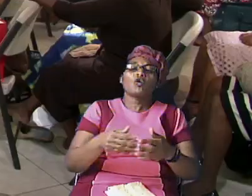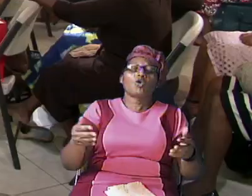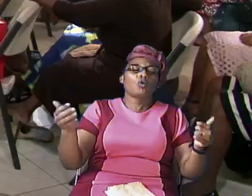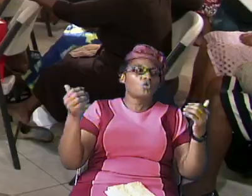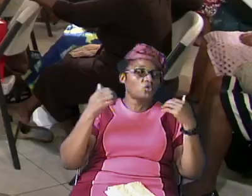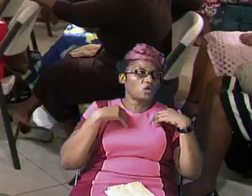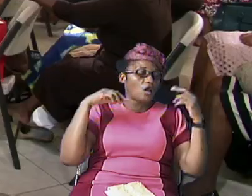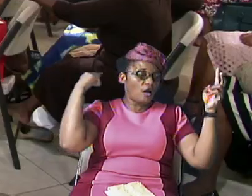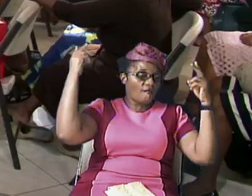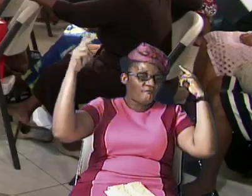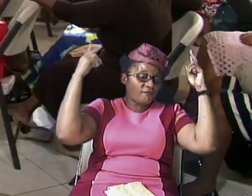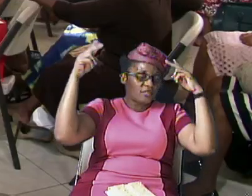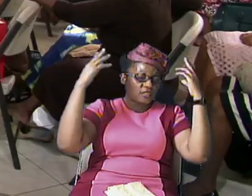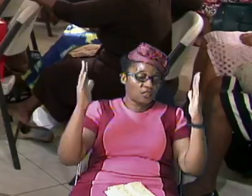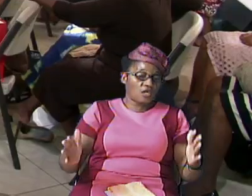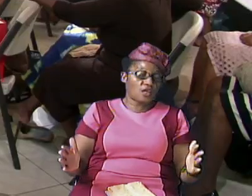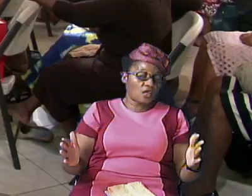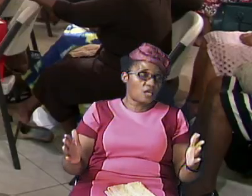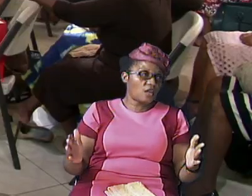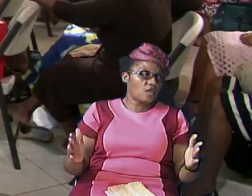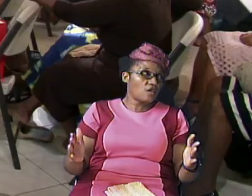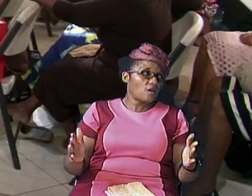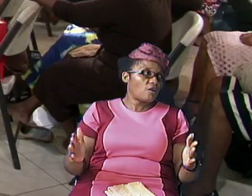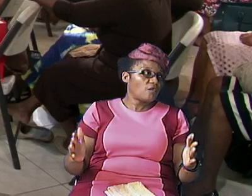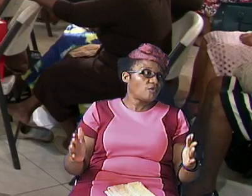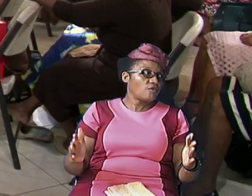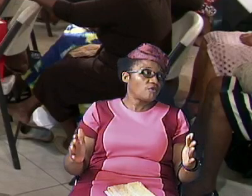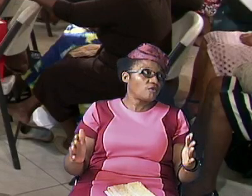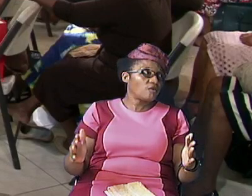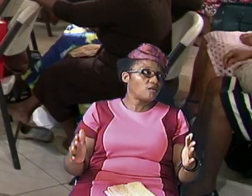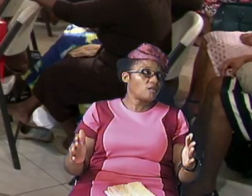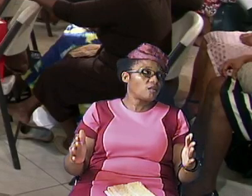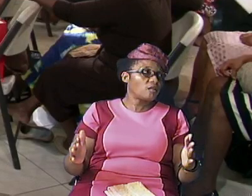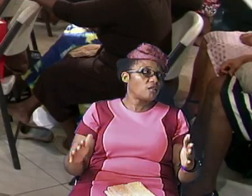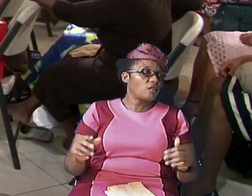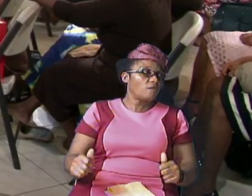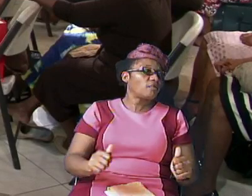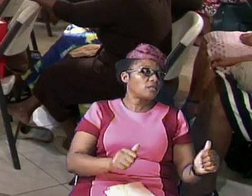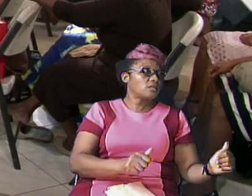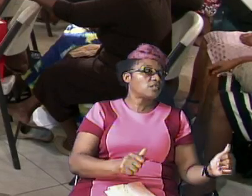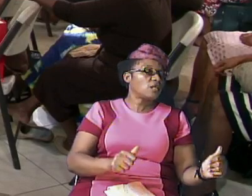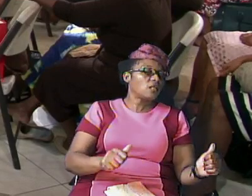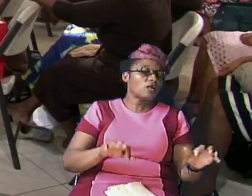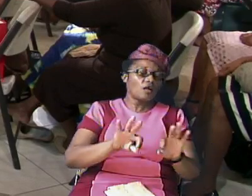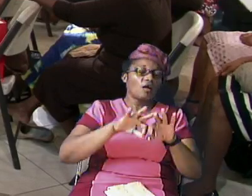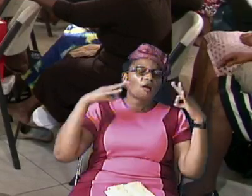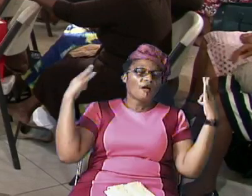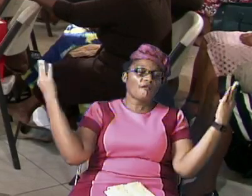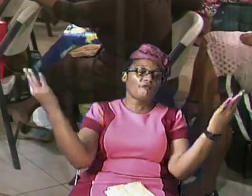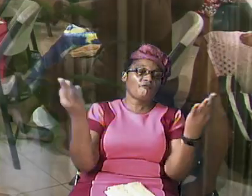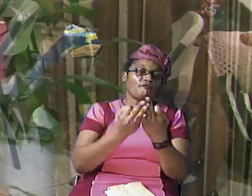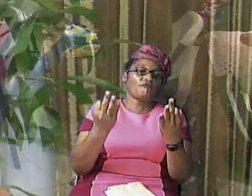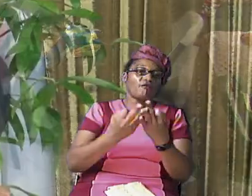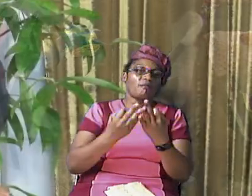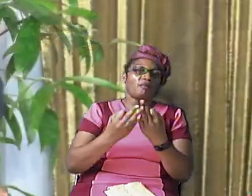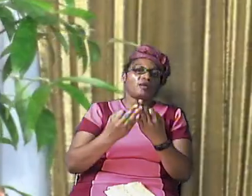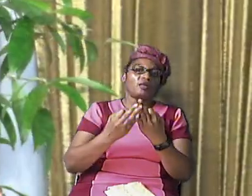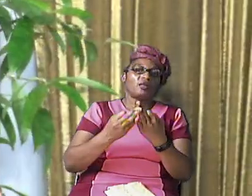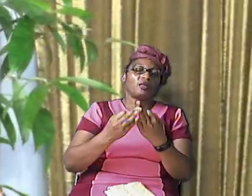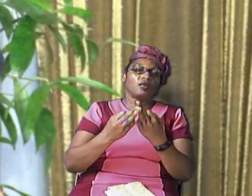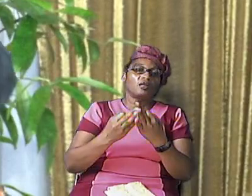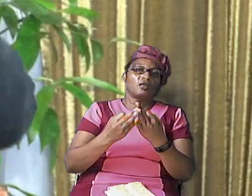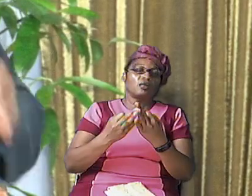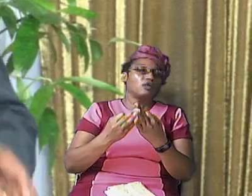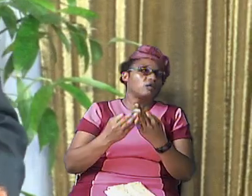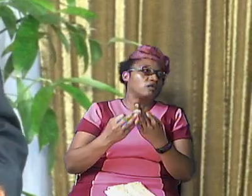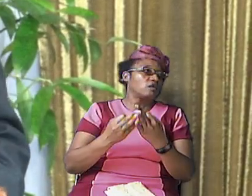Apostolic Ministries family. Amen. Right across the length and breadth of this globe, we are joined in. And for those who